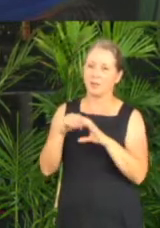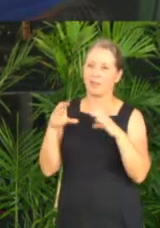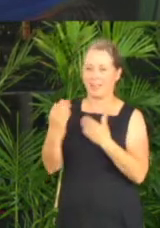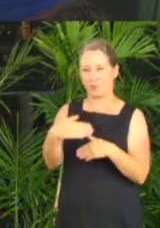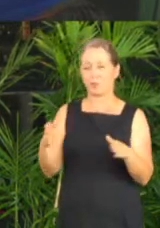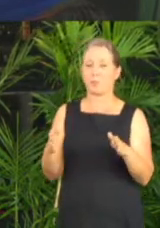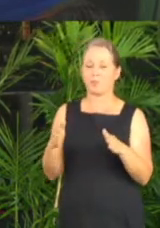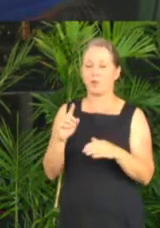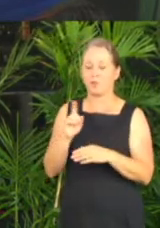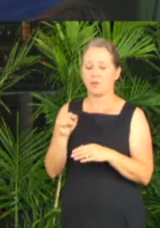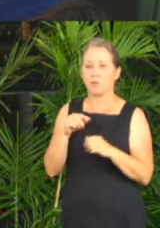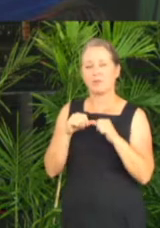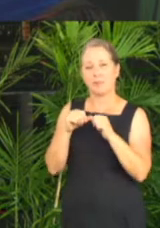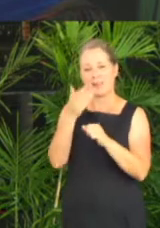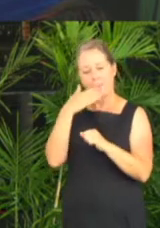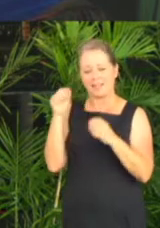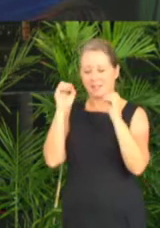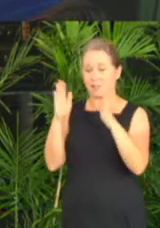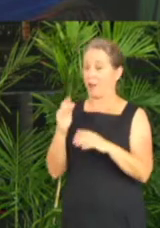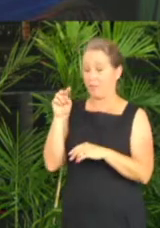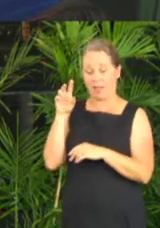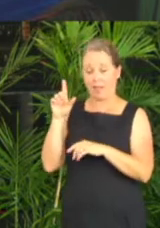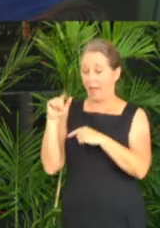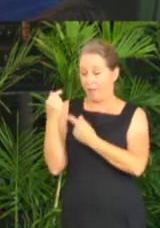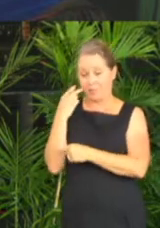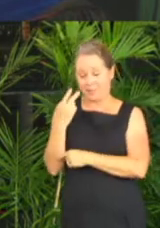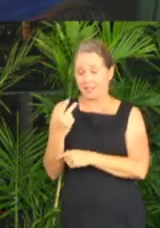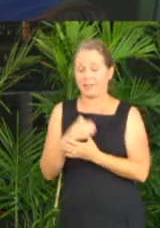classroom, where you remained the best teacher I've ever seen.